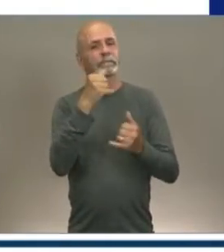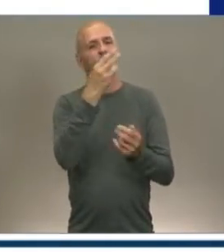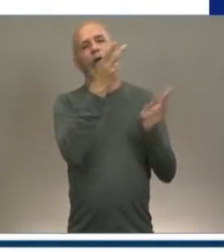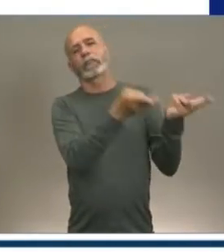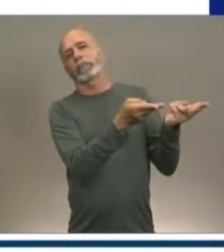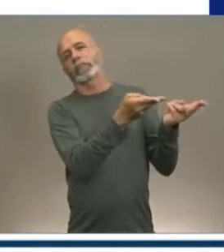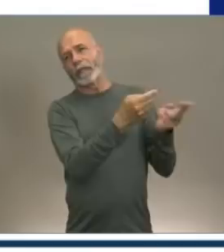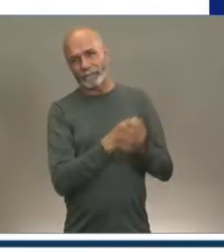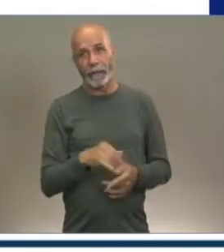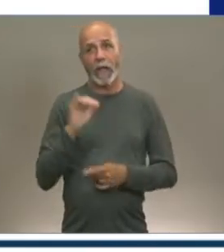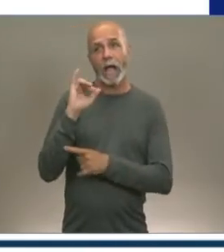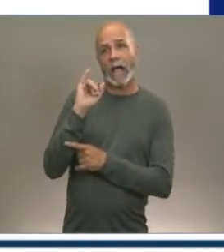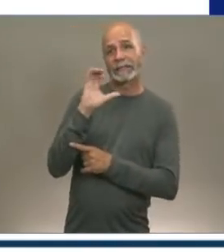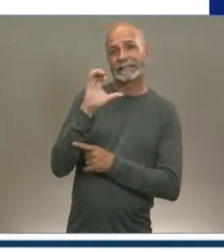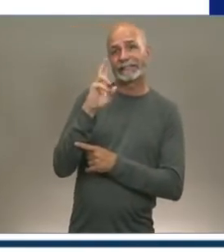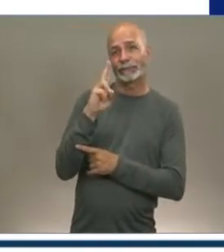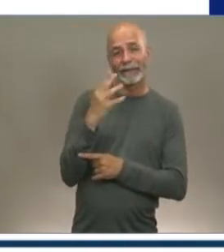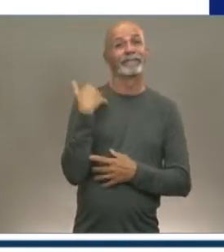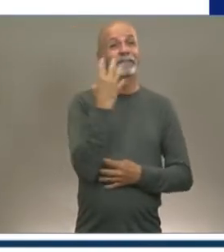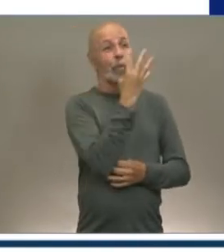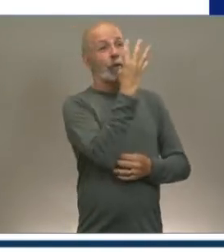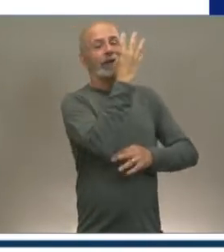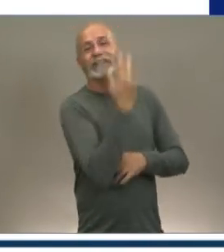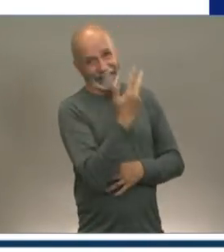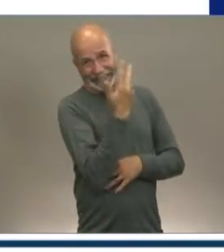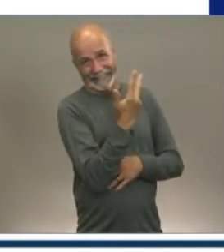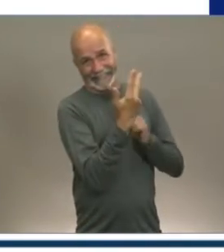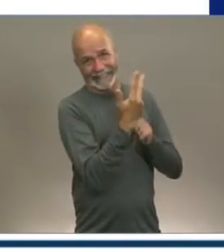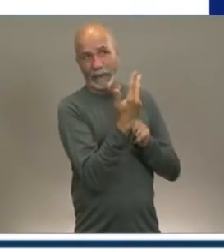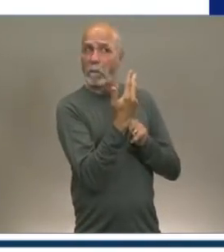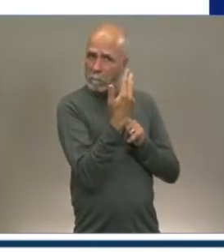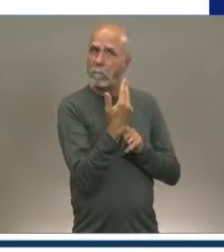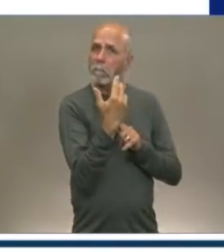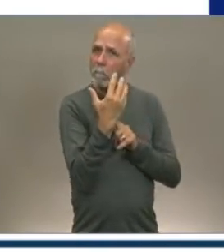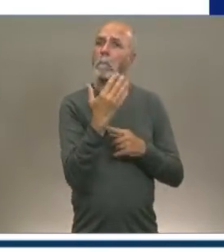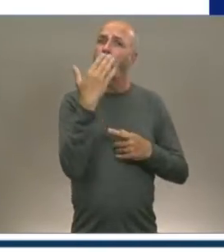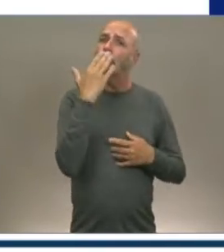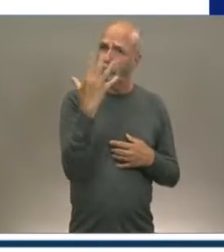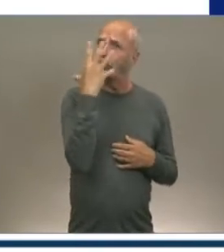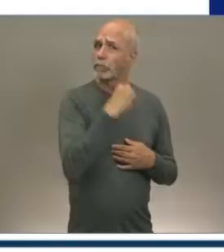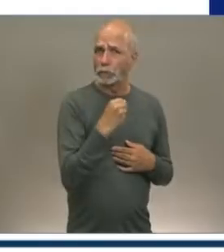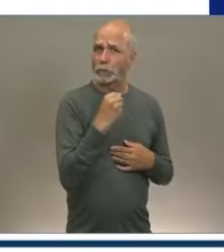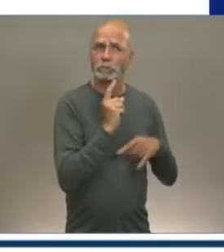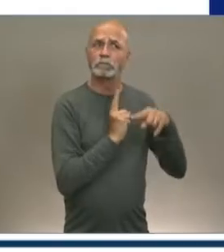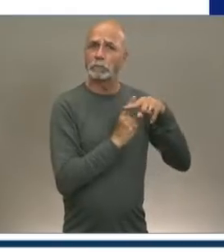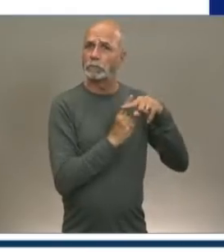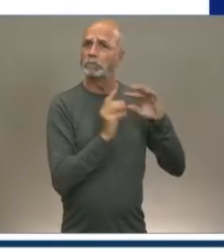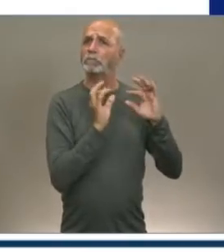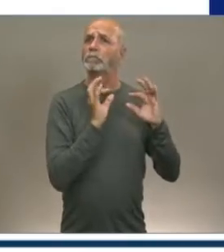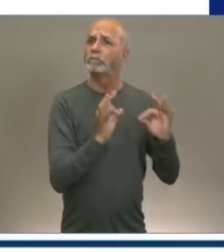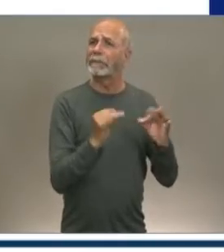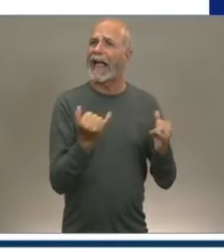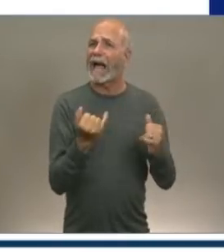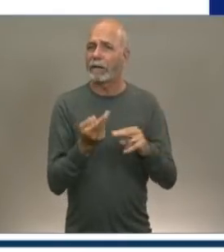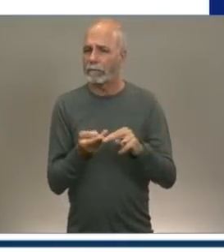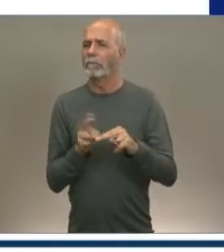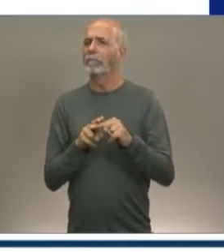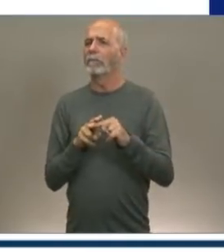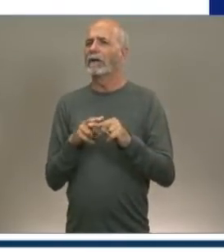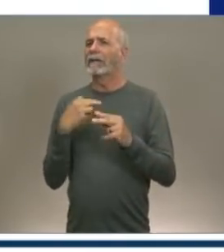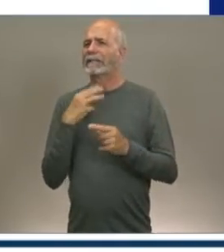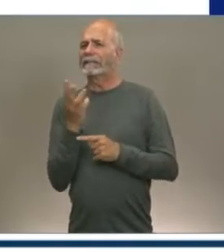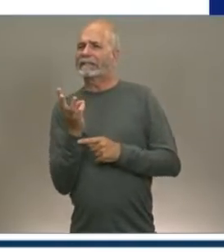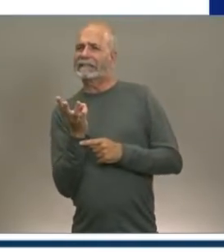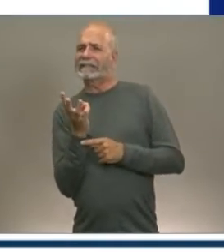we are on the right track and that we need to stay focused. As of today, nearly 69% of Nova Scotians have received